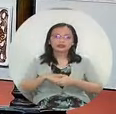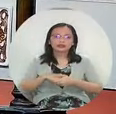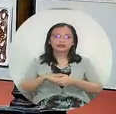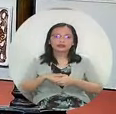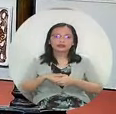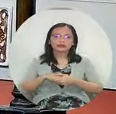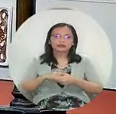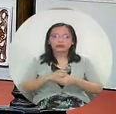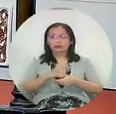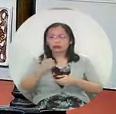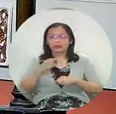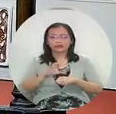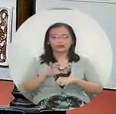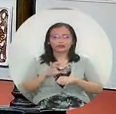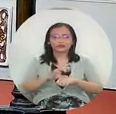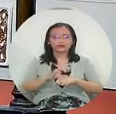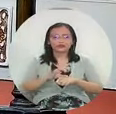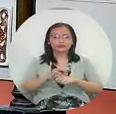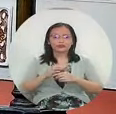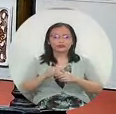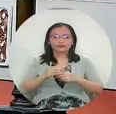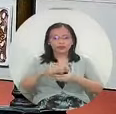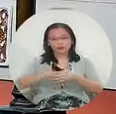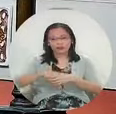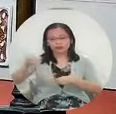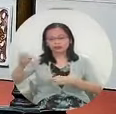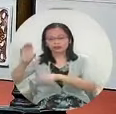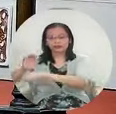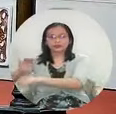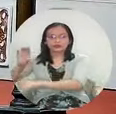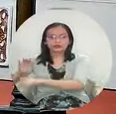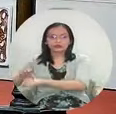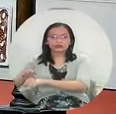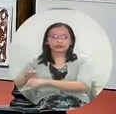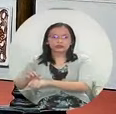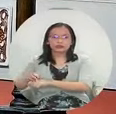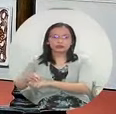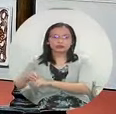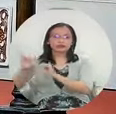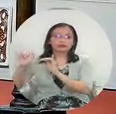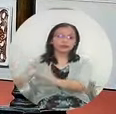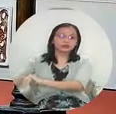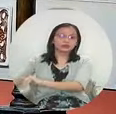magmama. Wala pa ang Sunday school, gamama na.